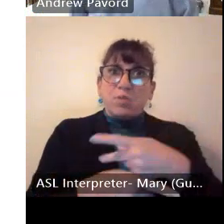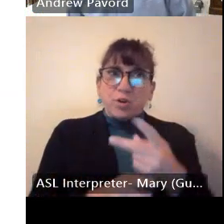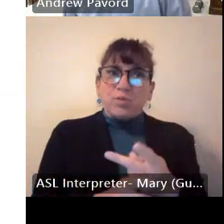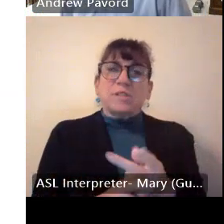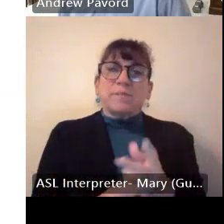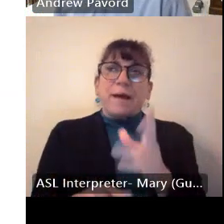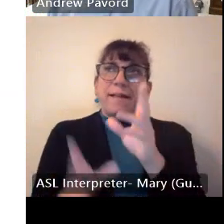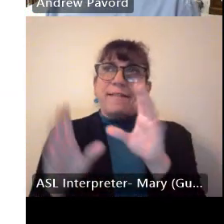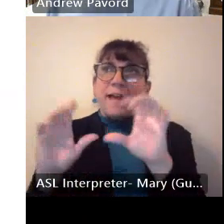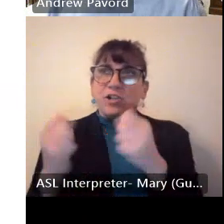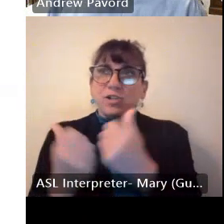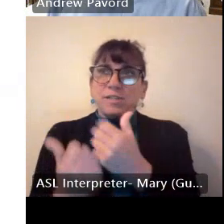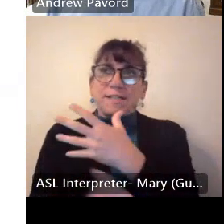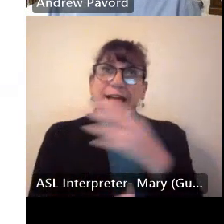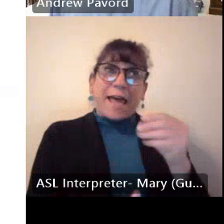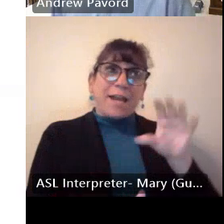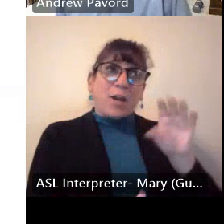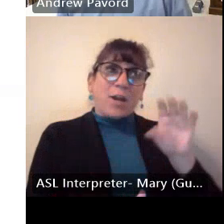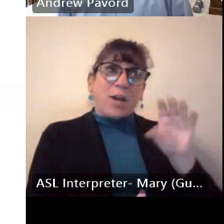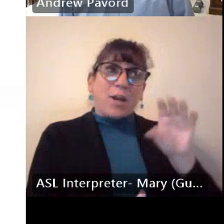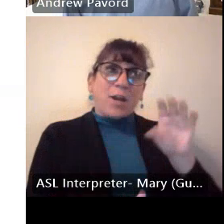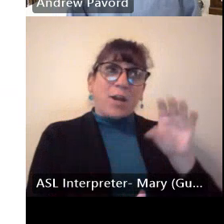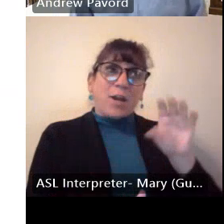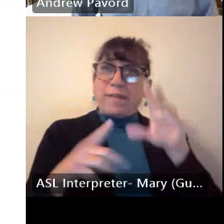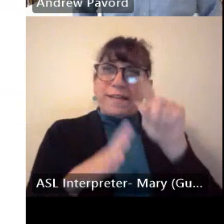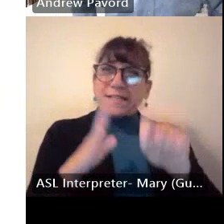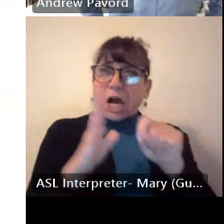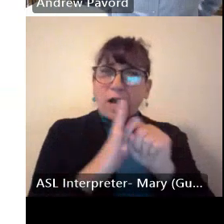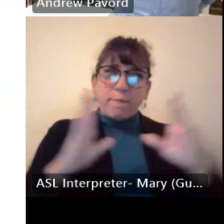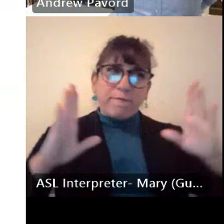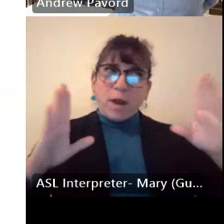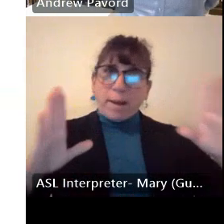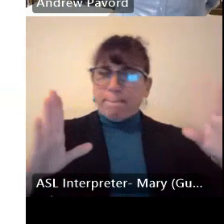the agencies and OMB during this time frame.